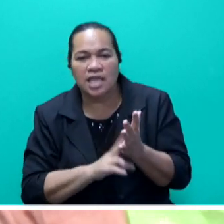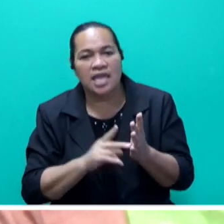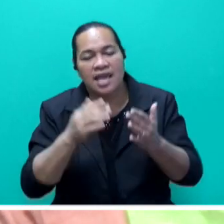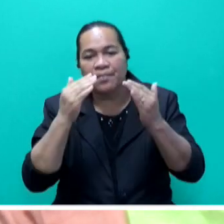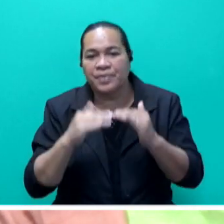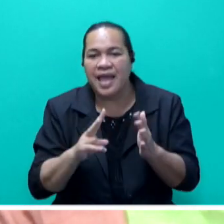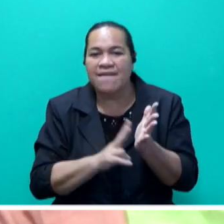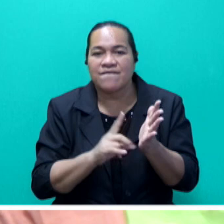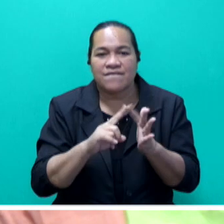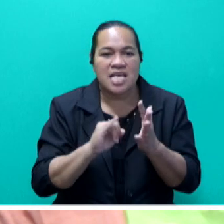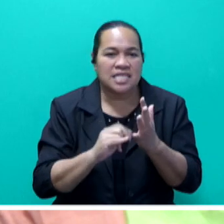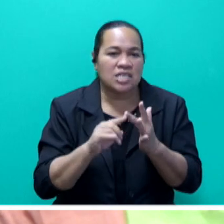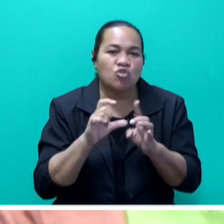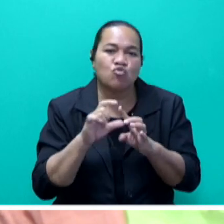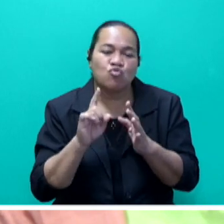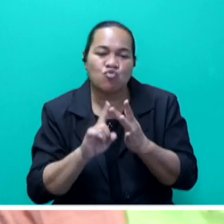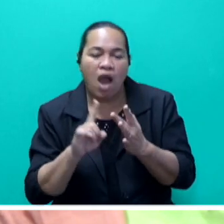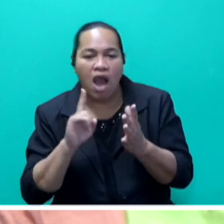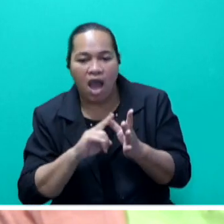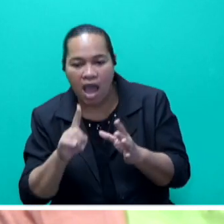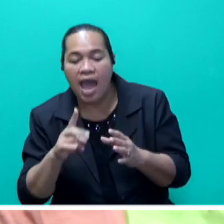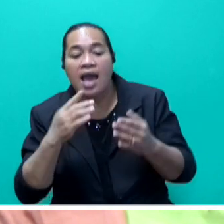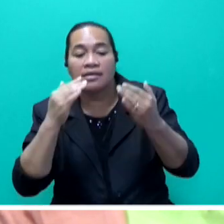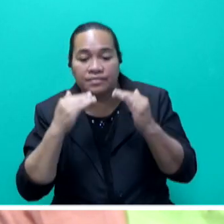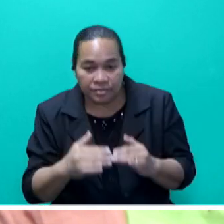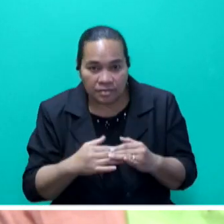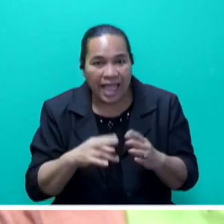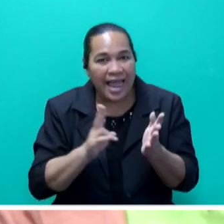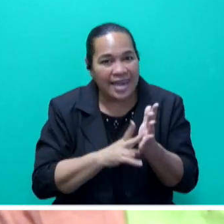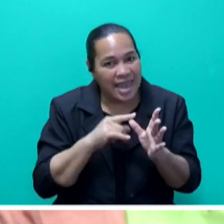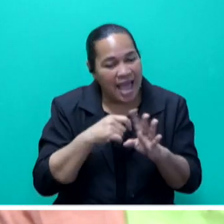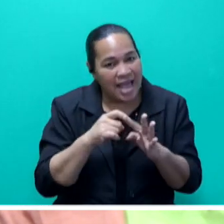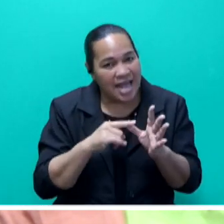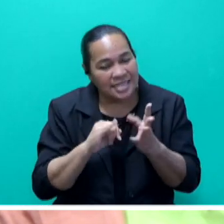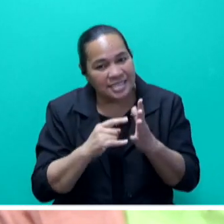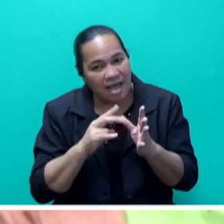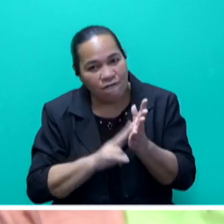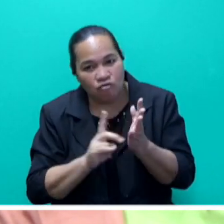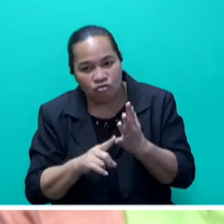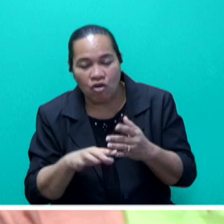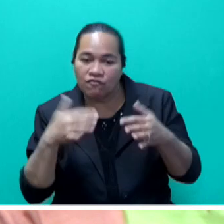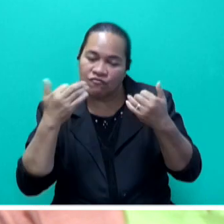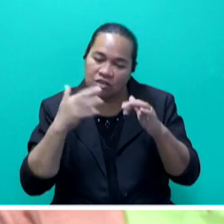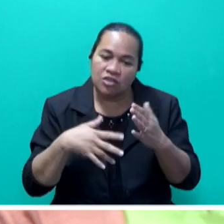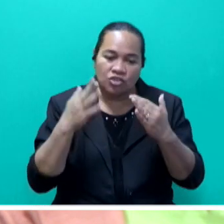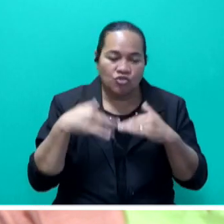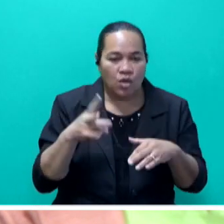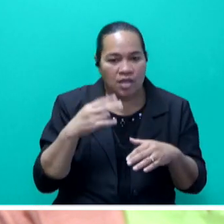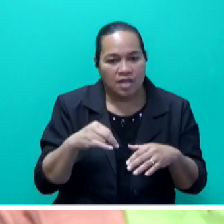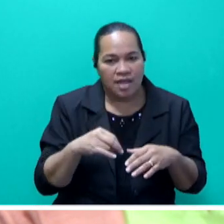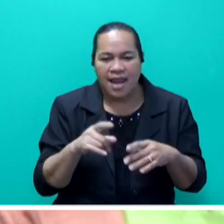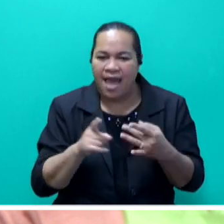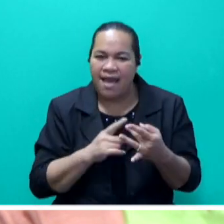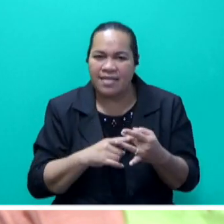Bridge, completed in 2020, Nakasava Bridge, completed in 2020, Watundava Bridge, completed in 2020, and